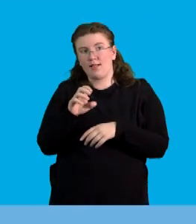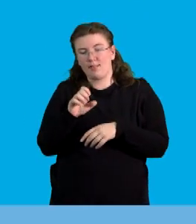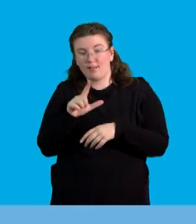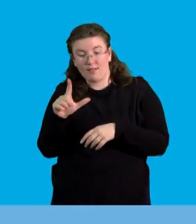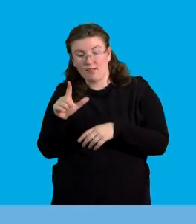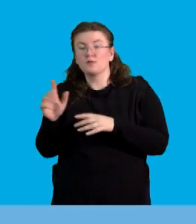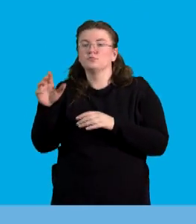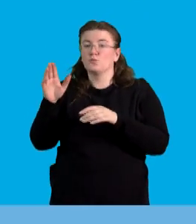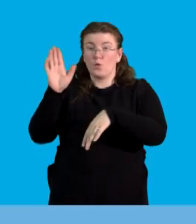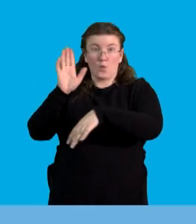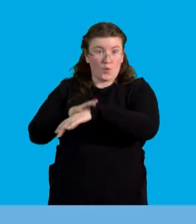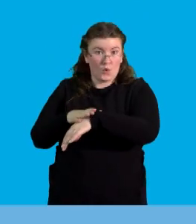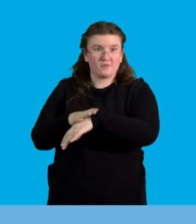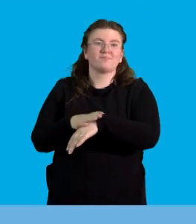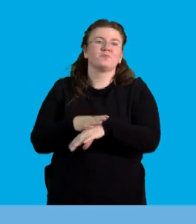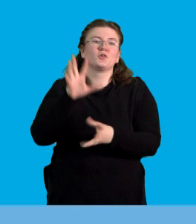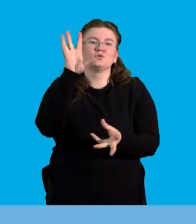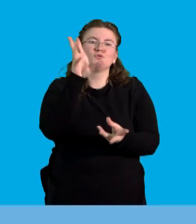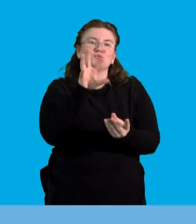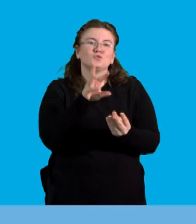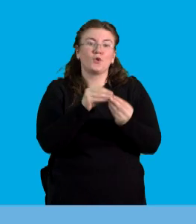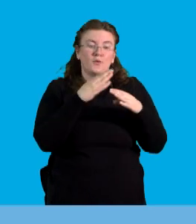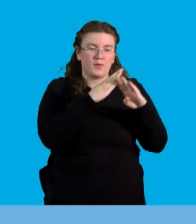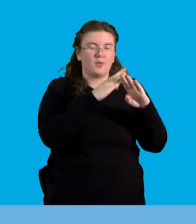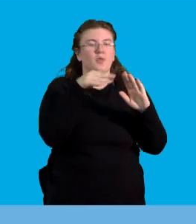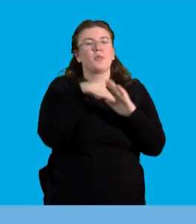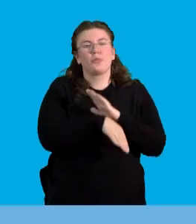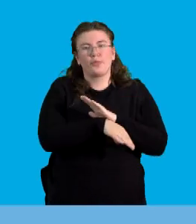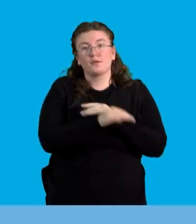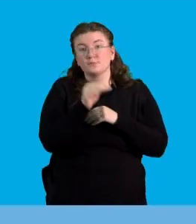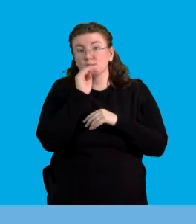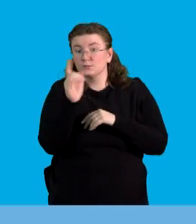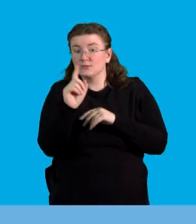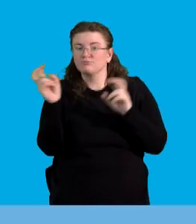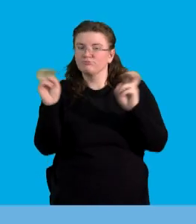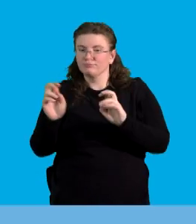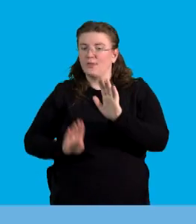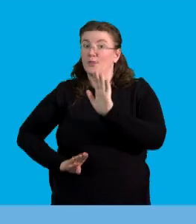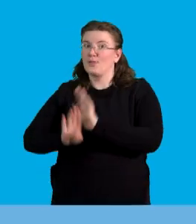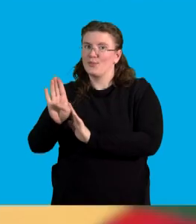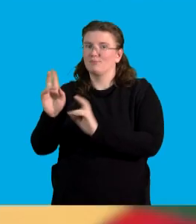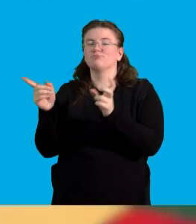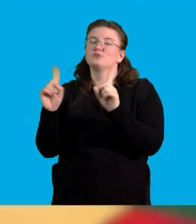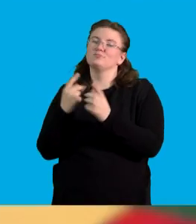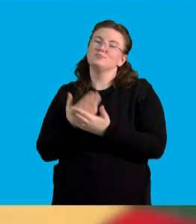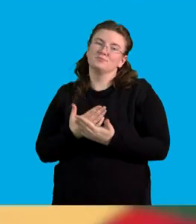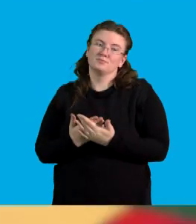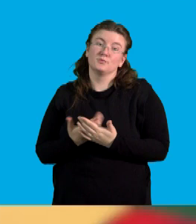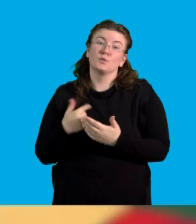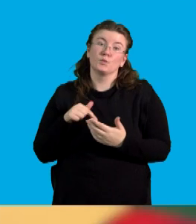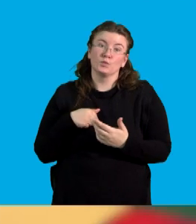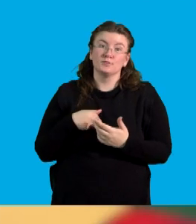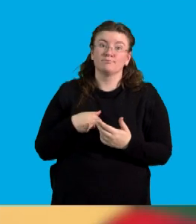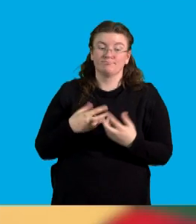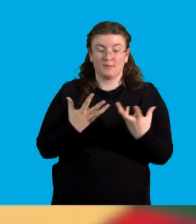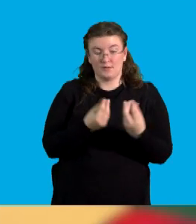the total current strength may increase dangerously. So the more we are connecting electrical appliances to a single power point,